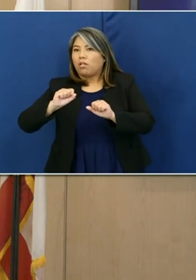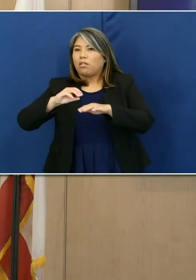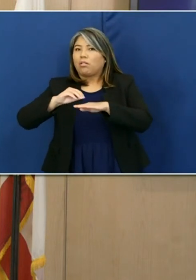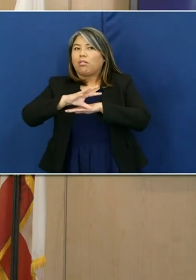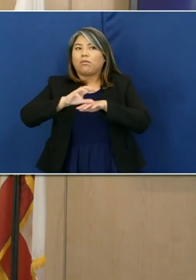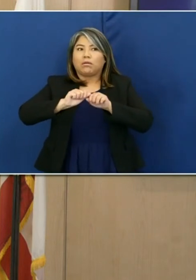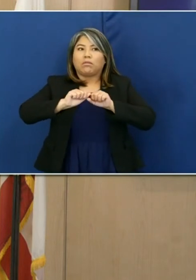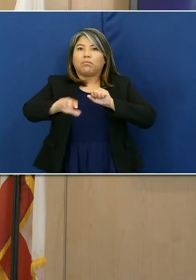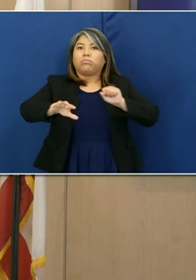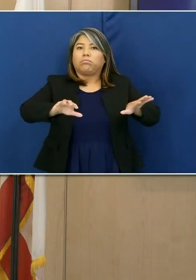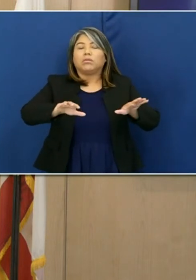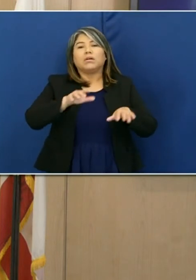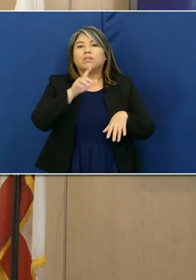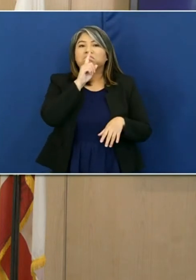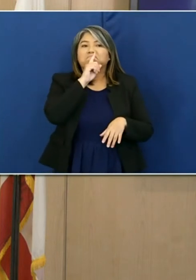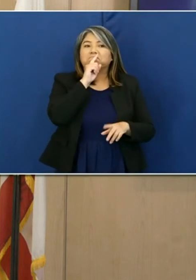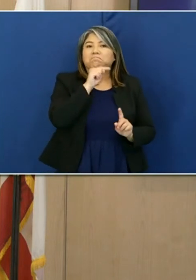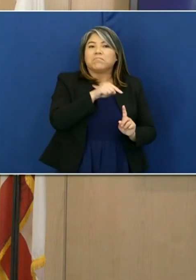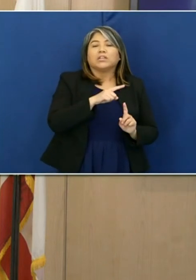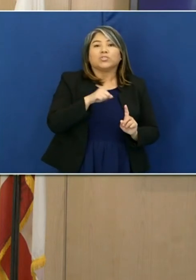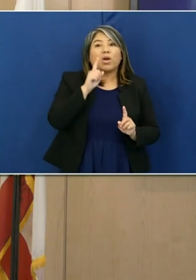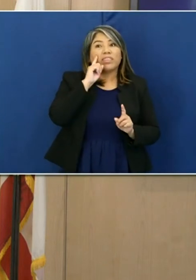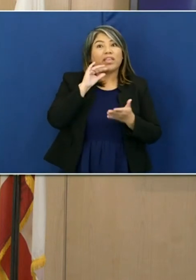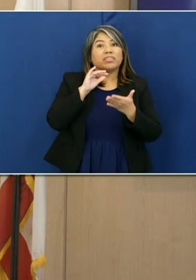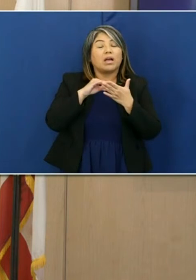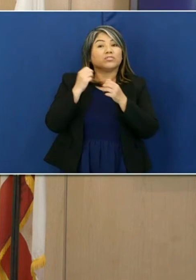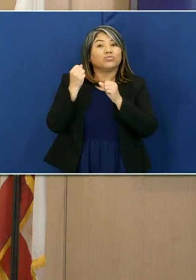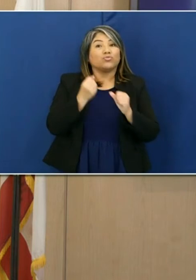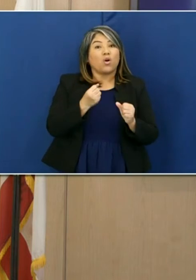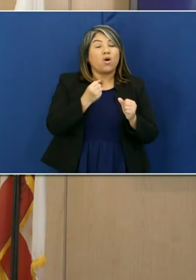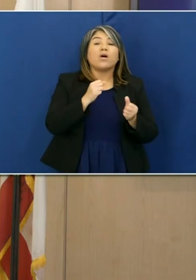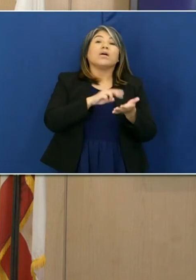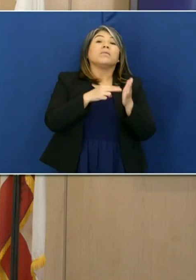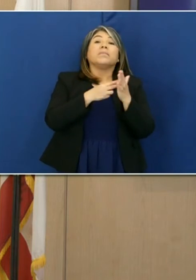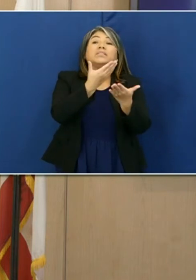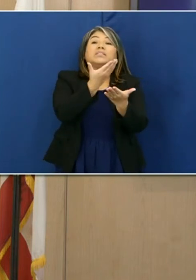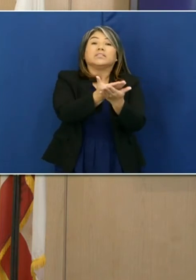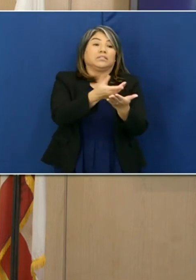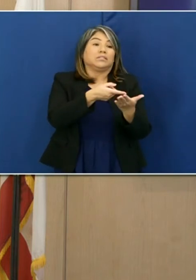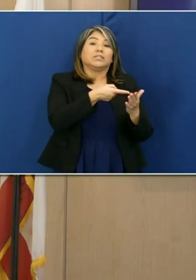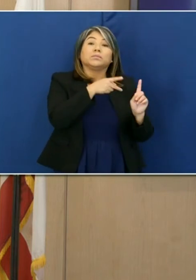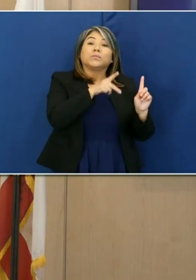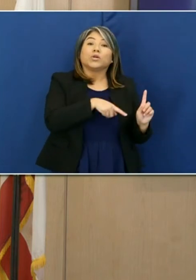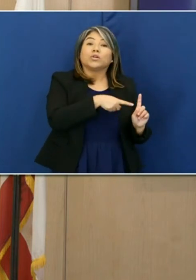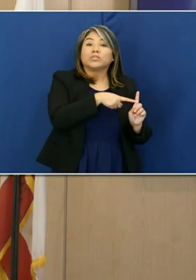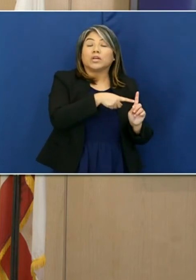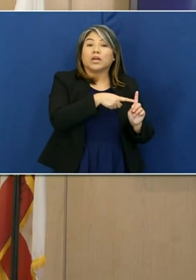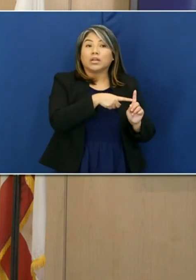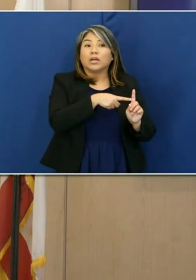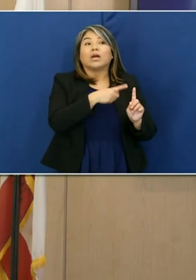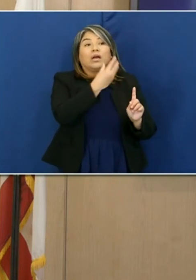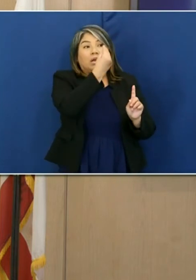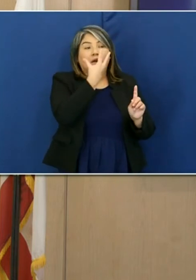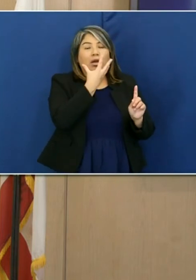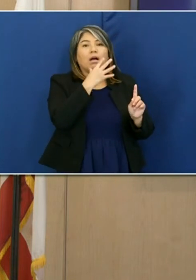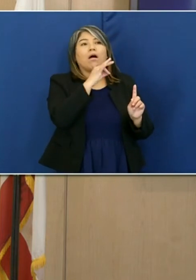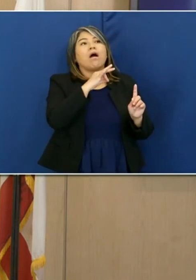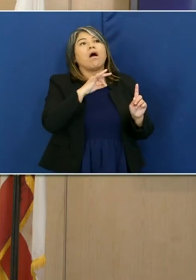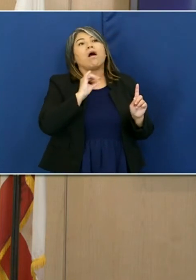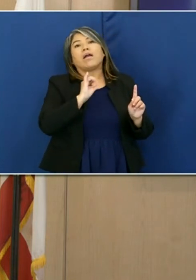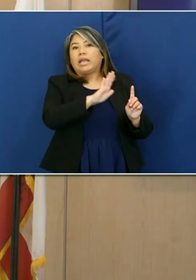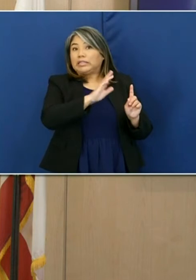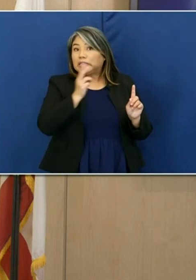community outbreak. And so actually that, I think, is a strong indicator that this individual, giving a very good history to us,